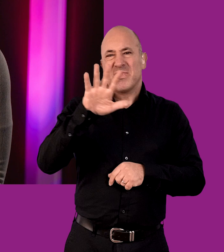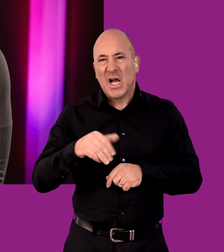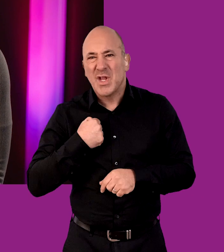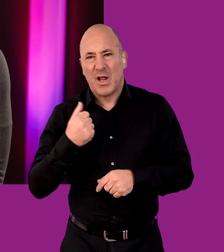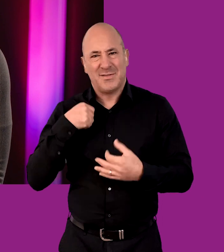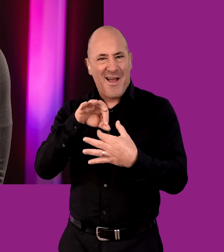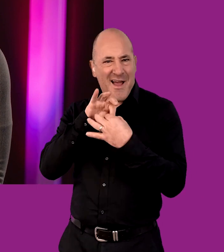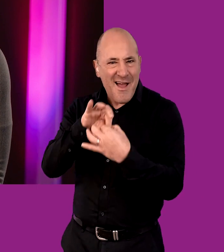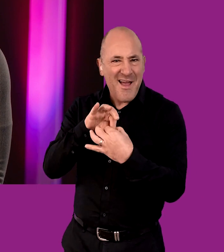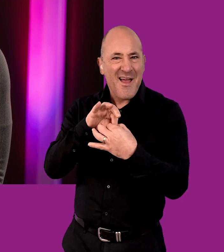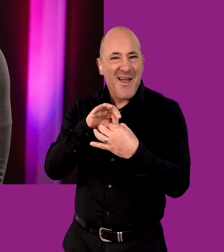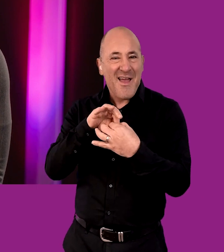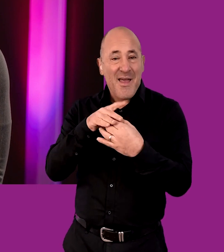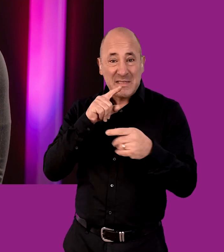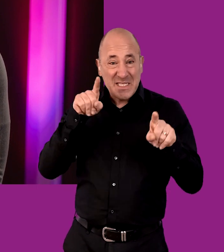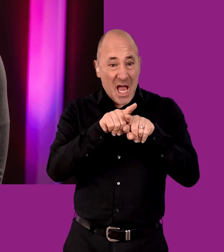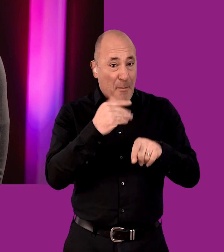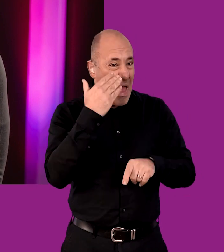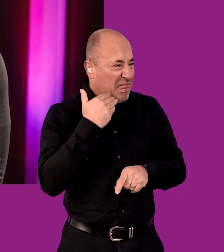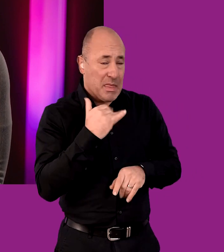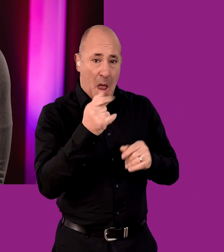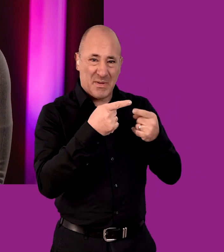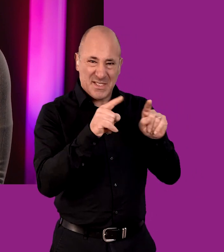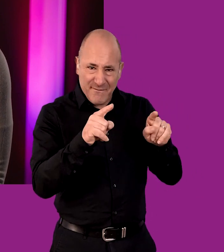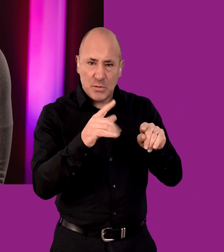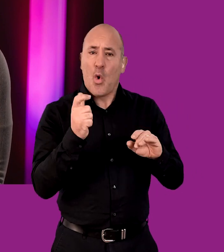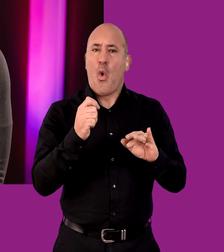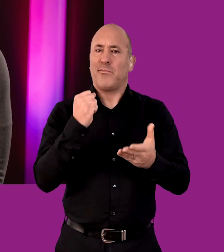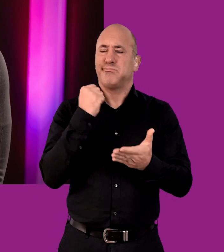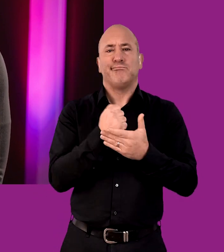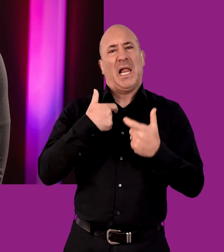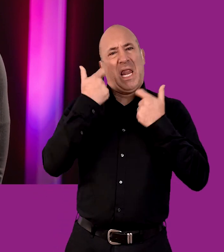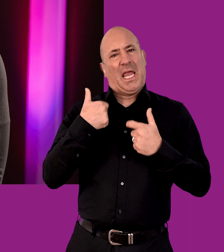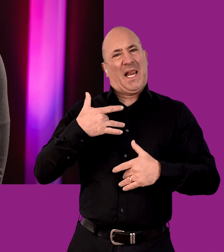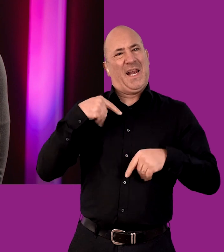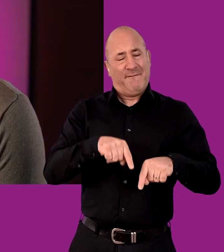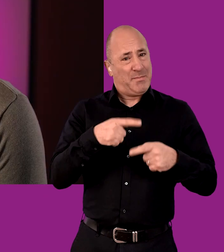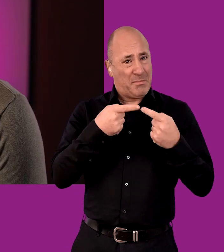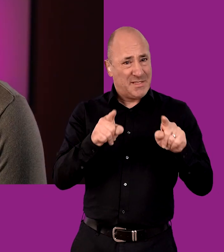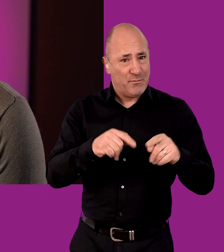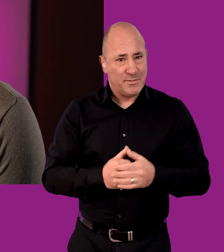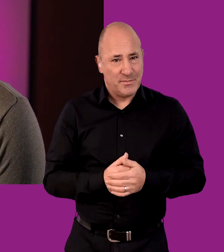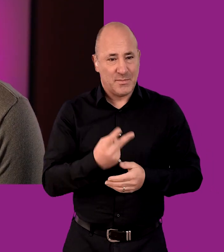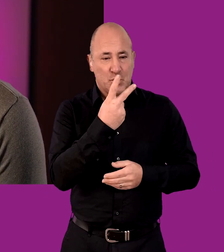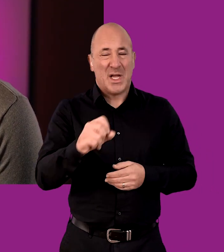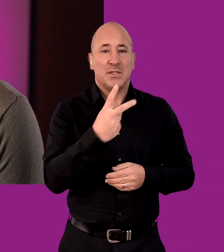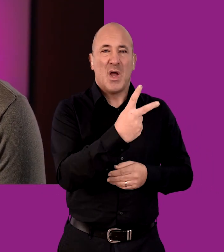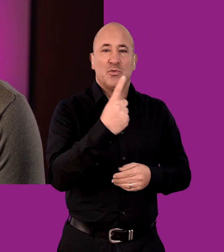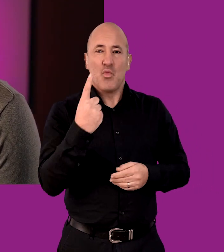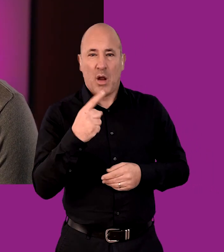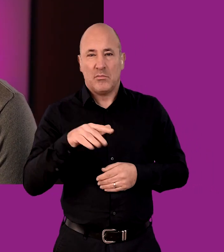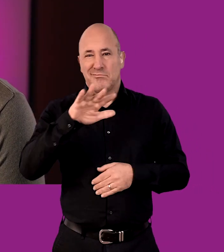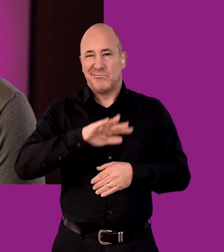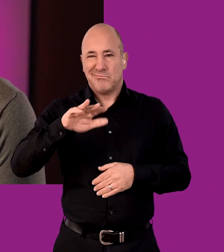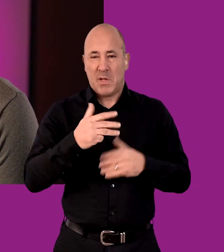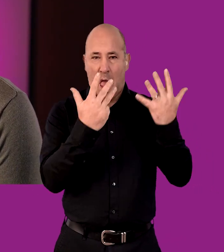they personally identified with, which may not be the same as their ethnic group or legal citizenship. In 2021, around